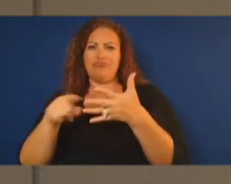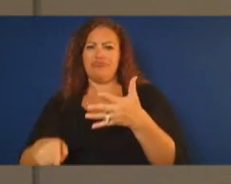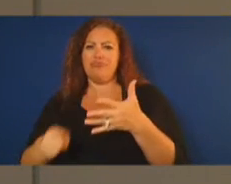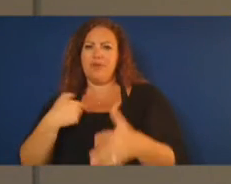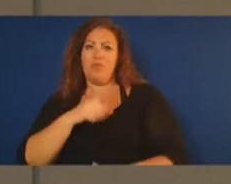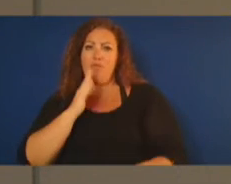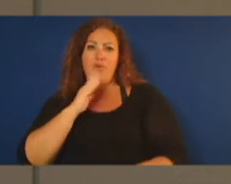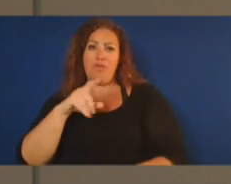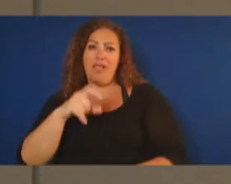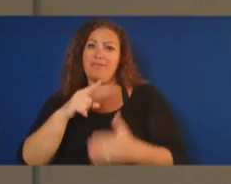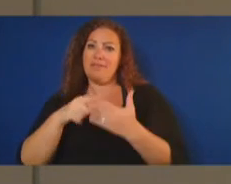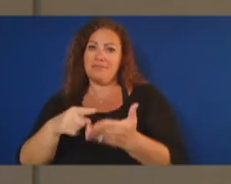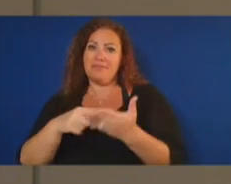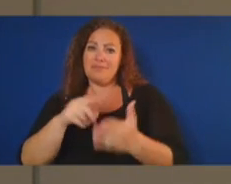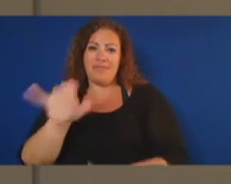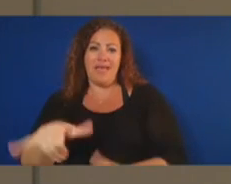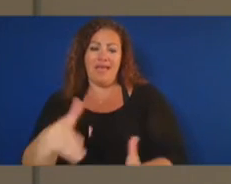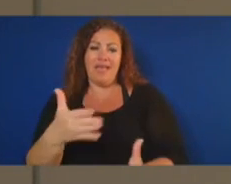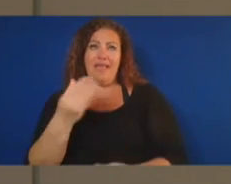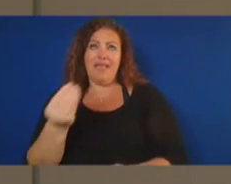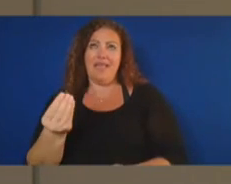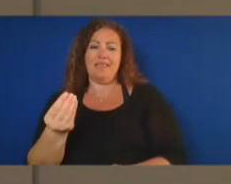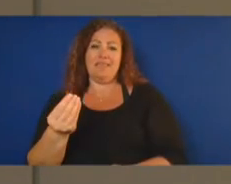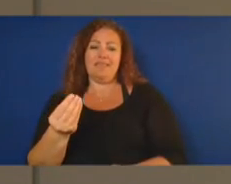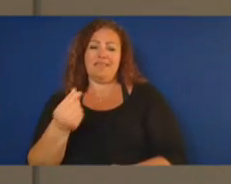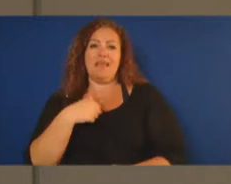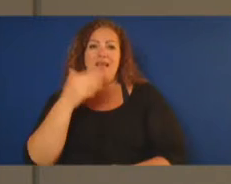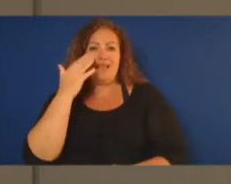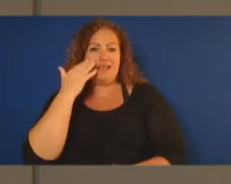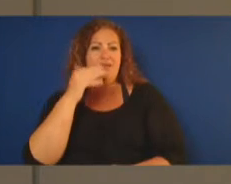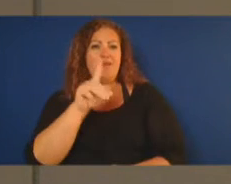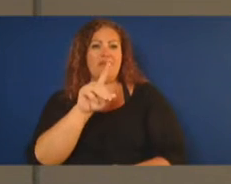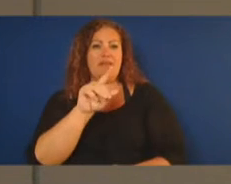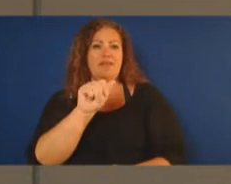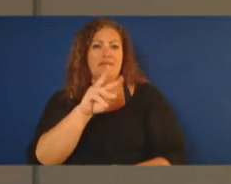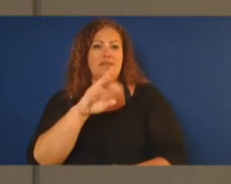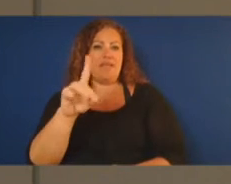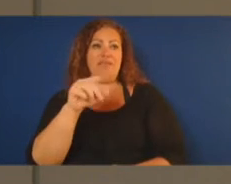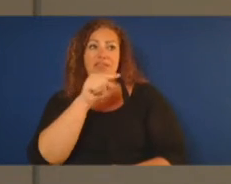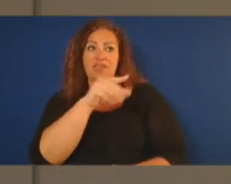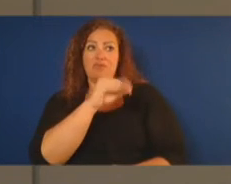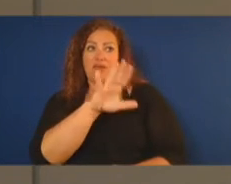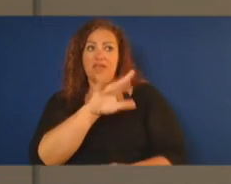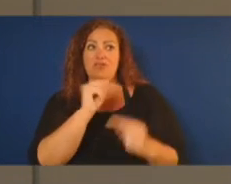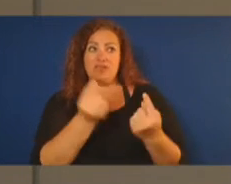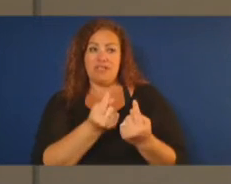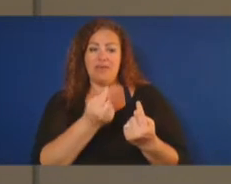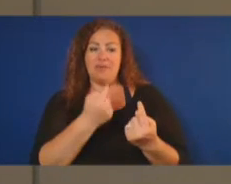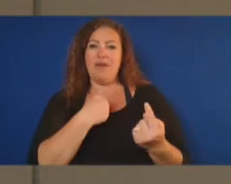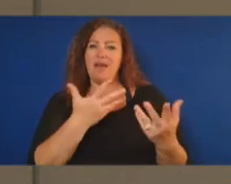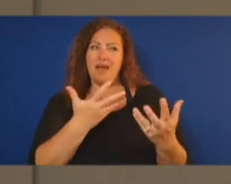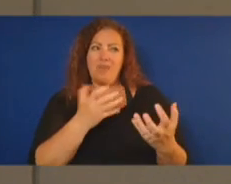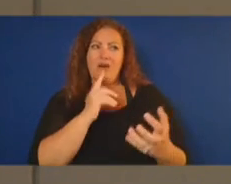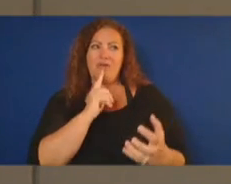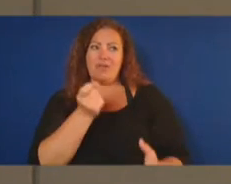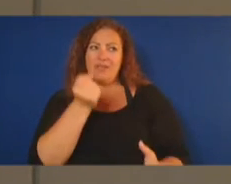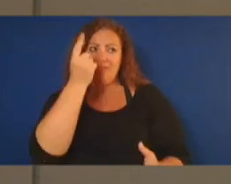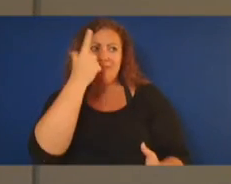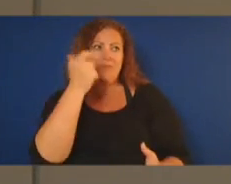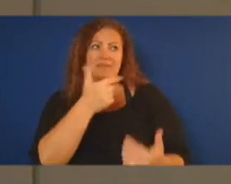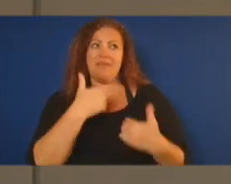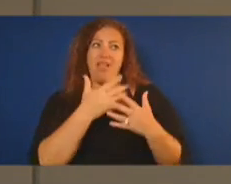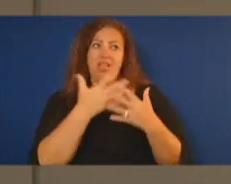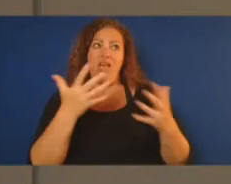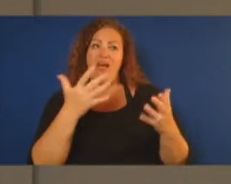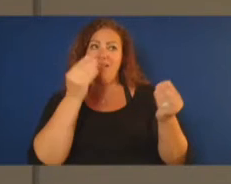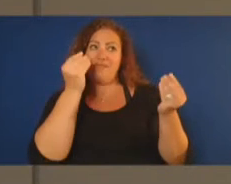conversation about and I know um David you and your team I I I want to really understand because there was a lot brought up and I